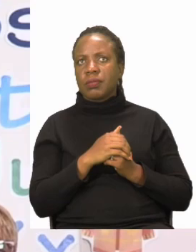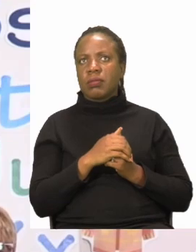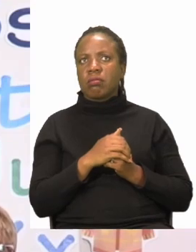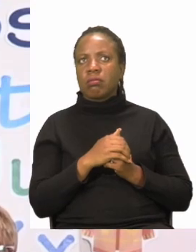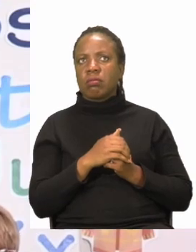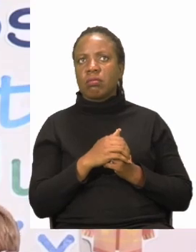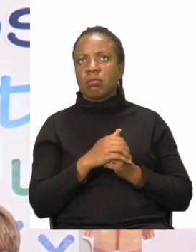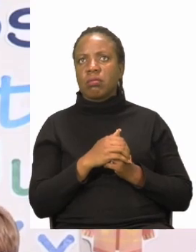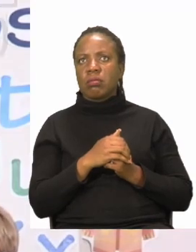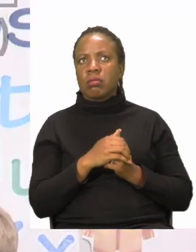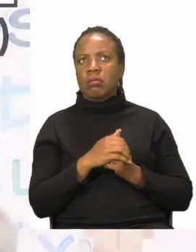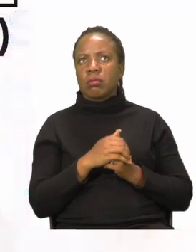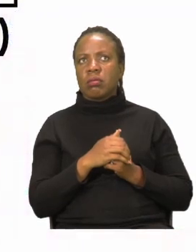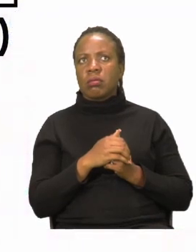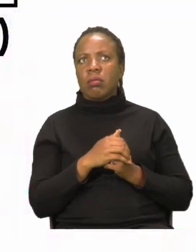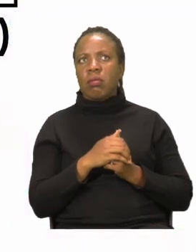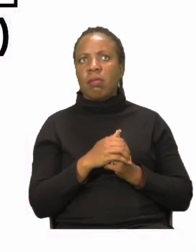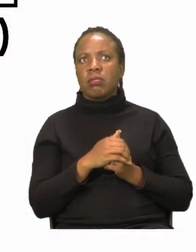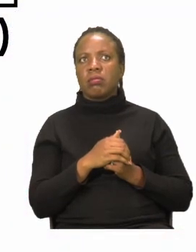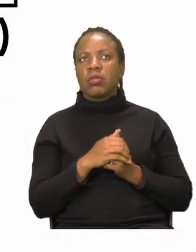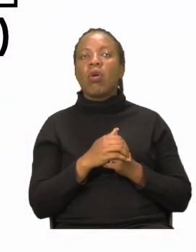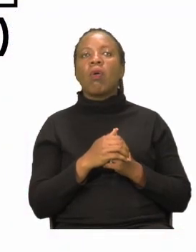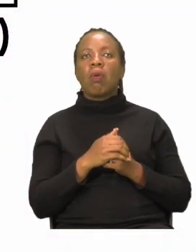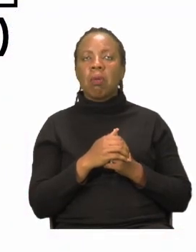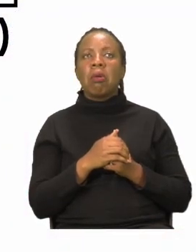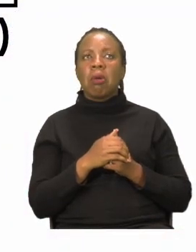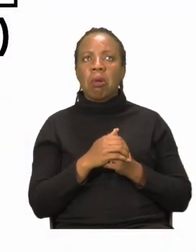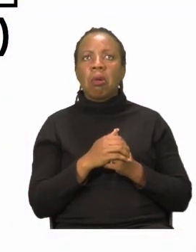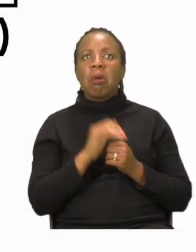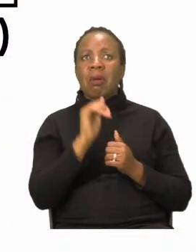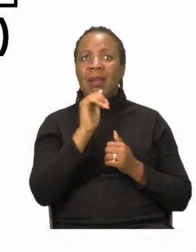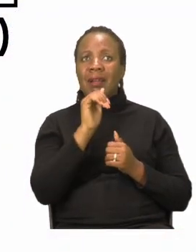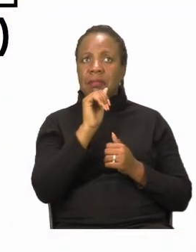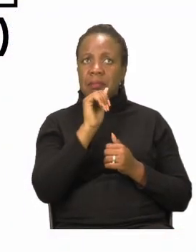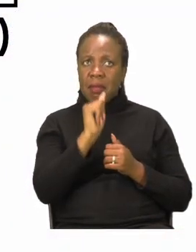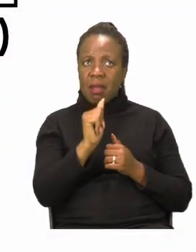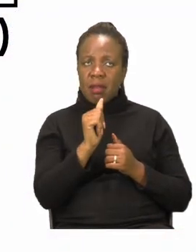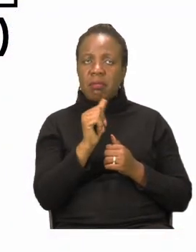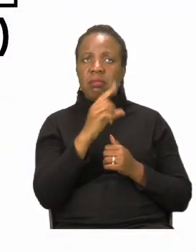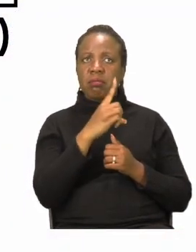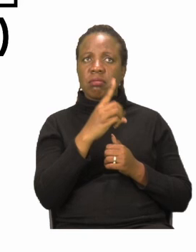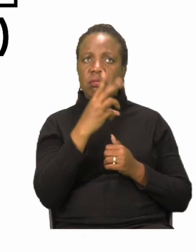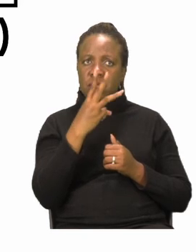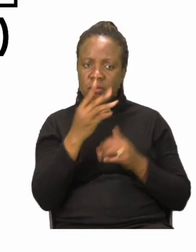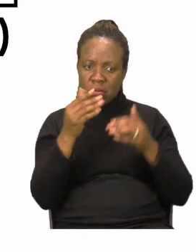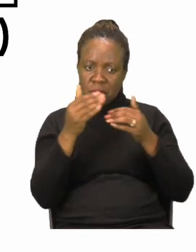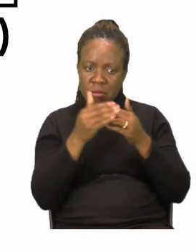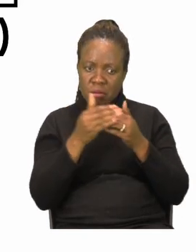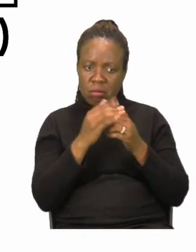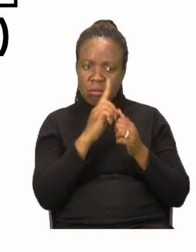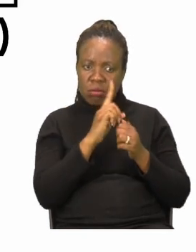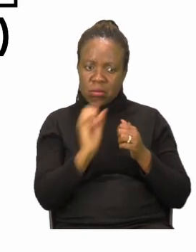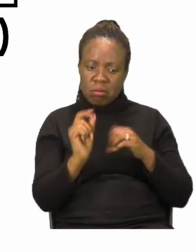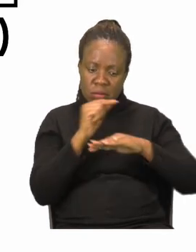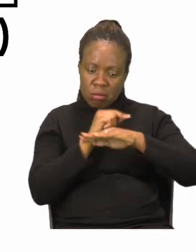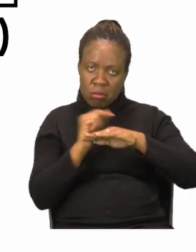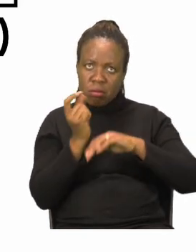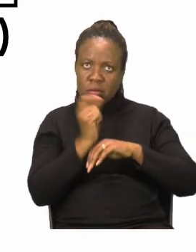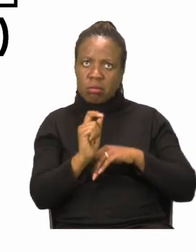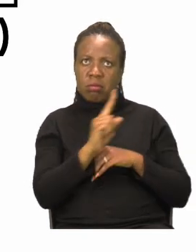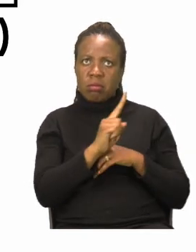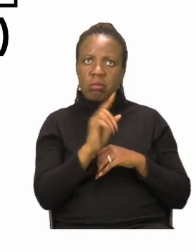at B. Now for B it says, is